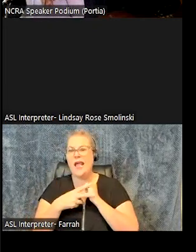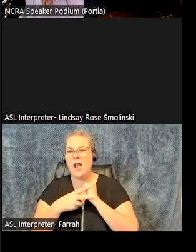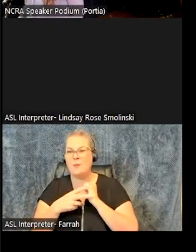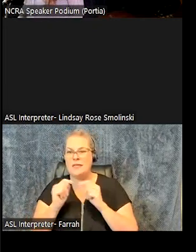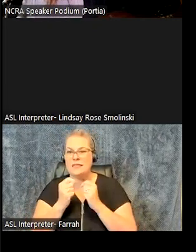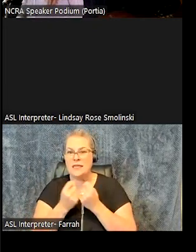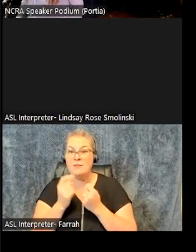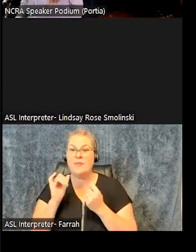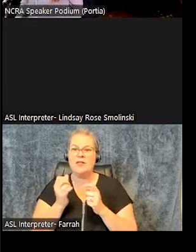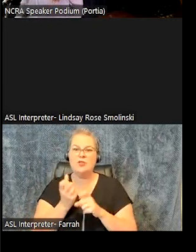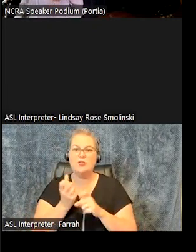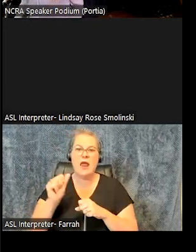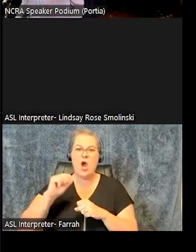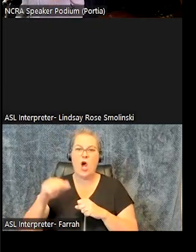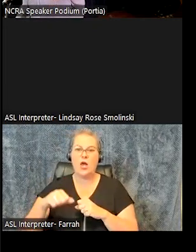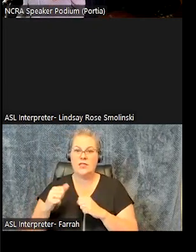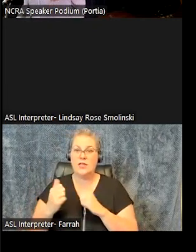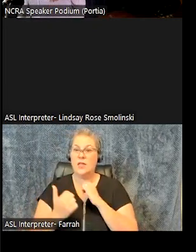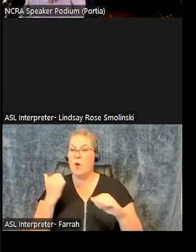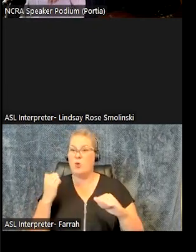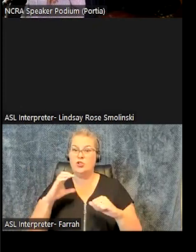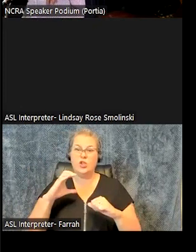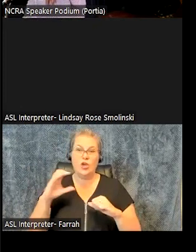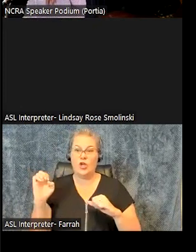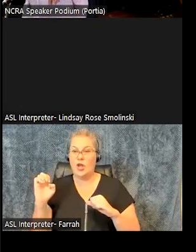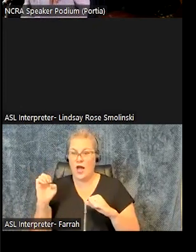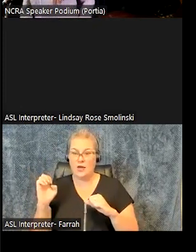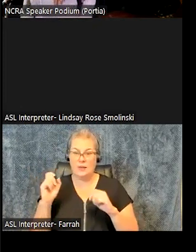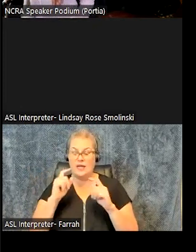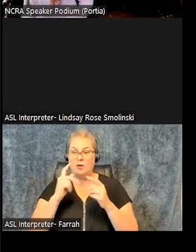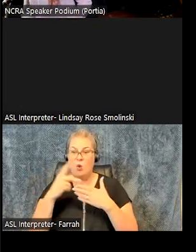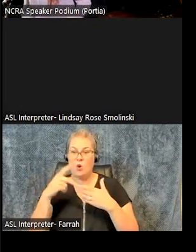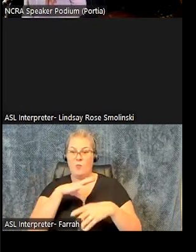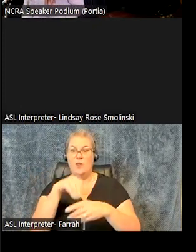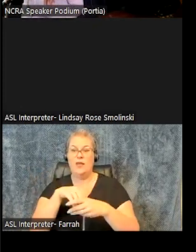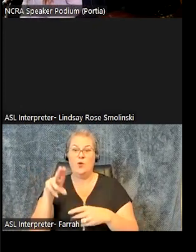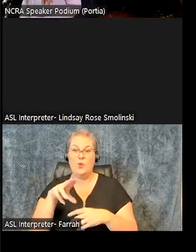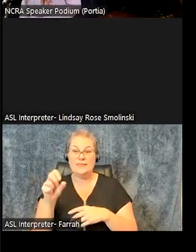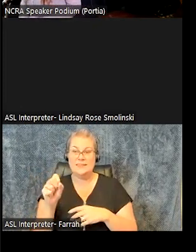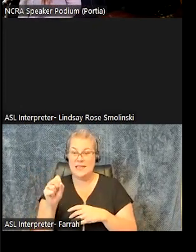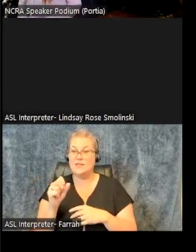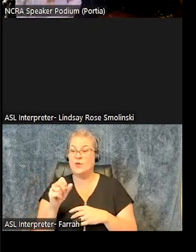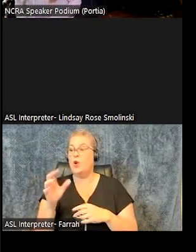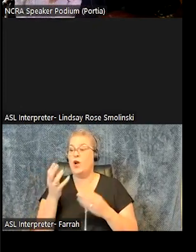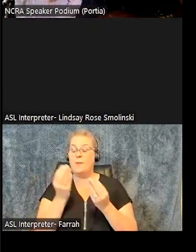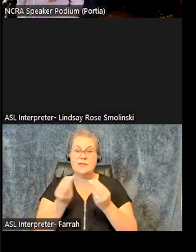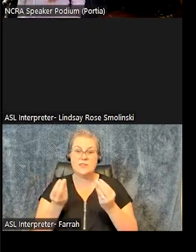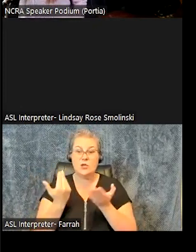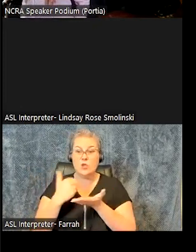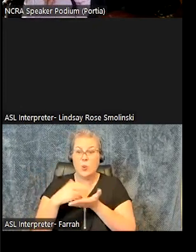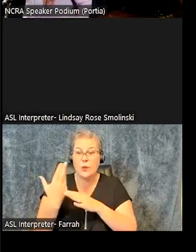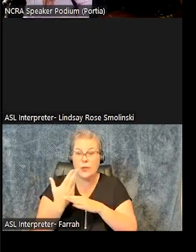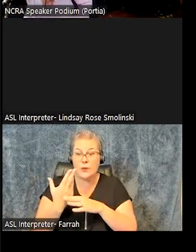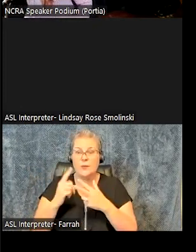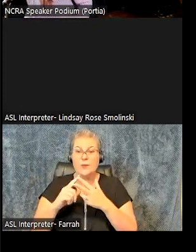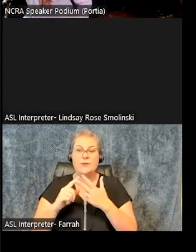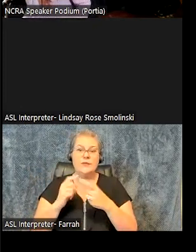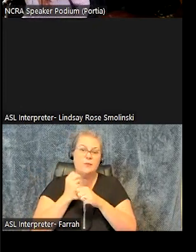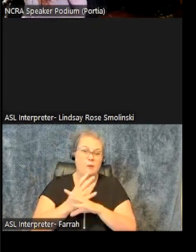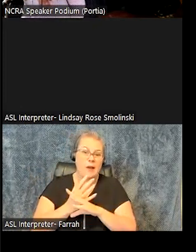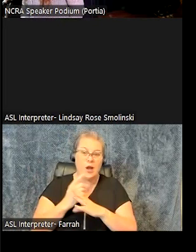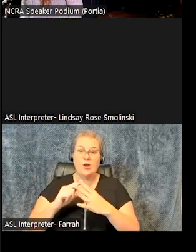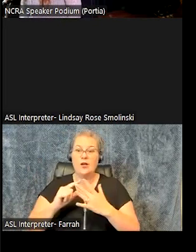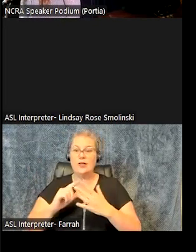vibrant circular economy program in the United States, where materials are reused, repaired, shared,